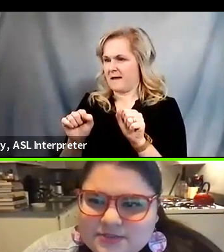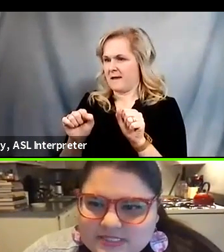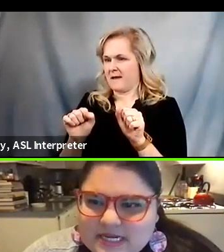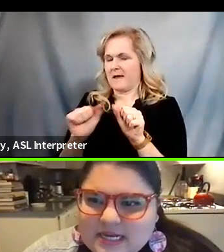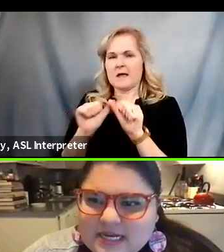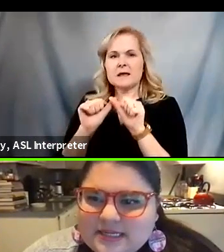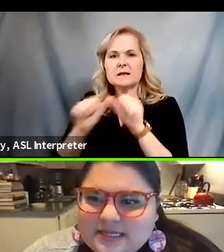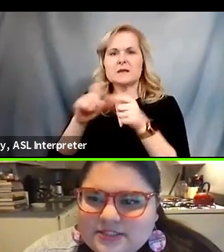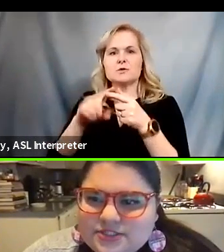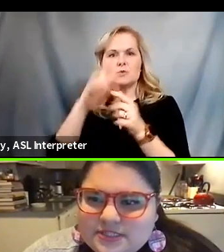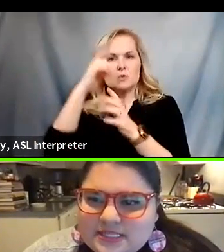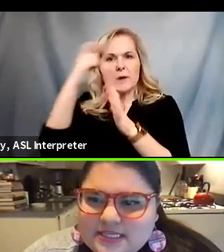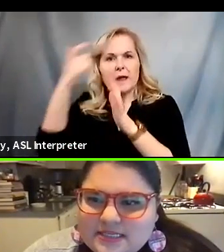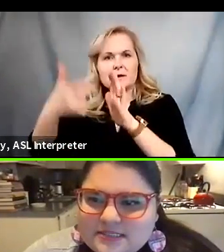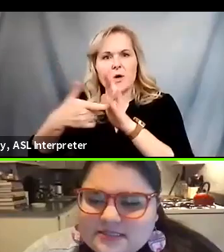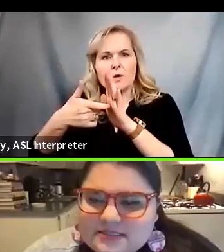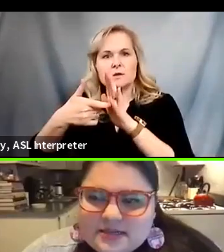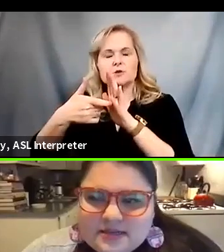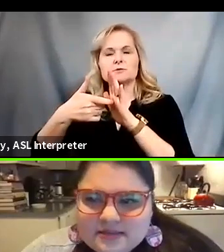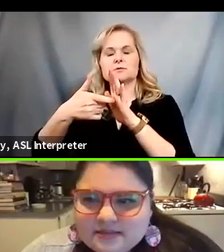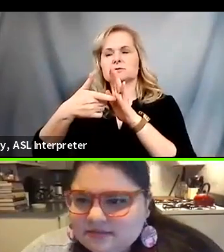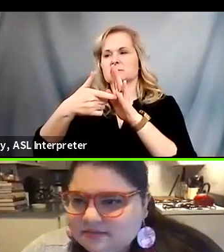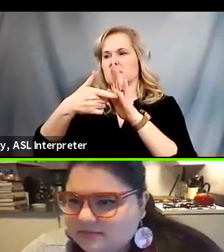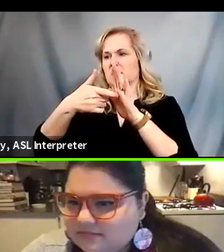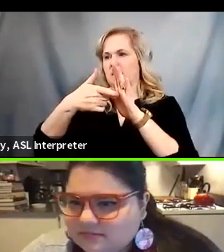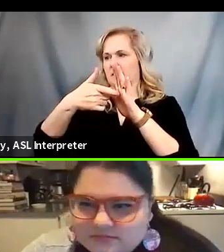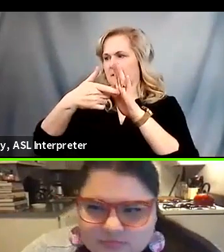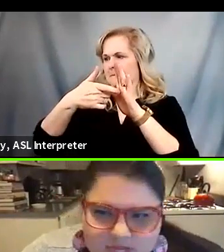continue to acknowledge these